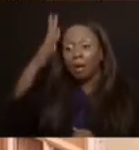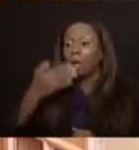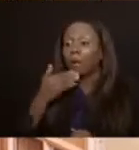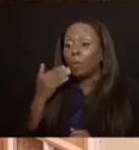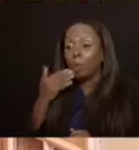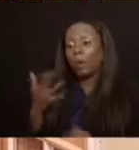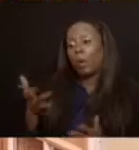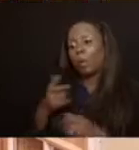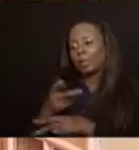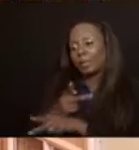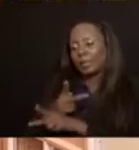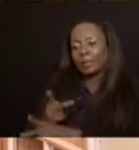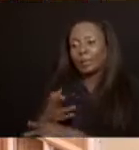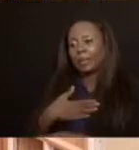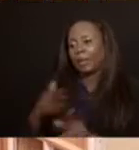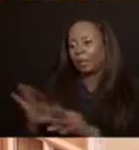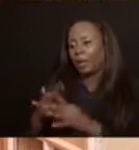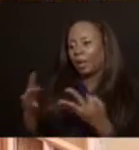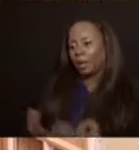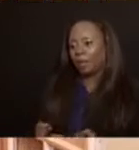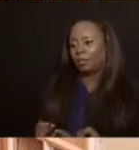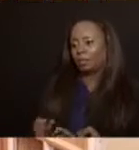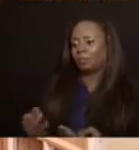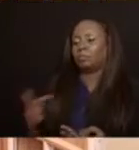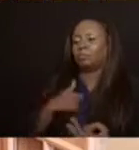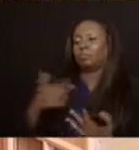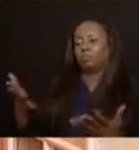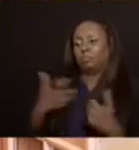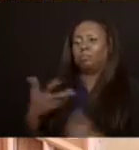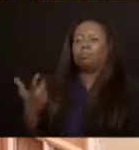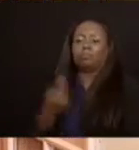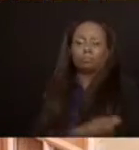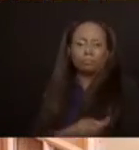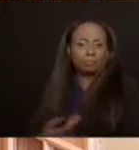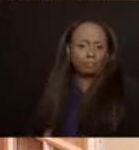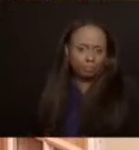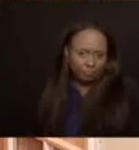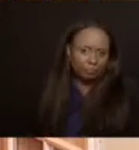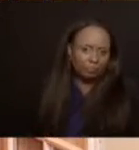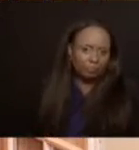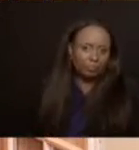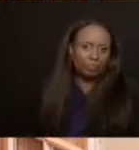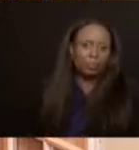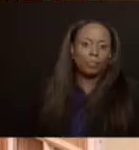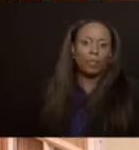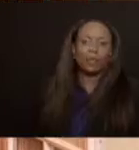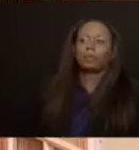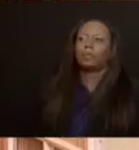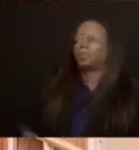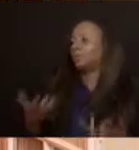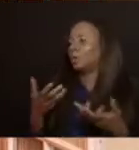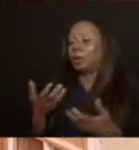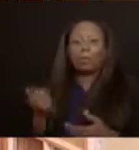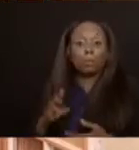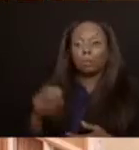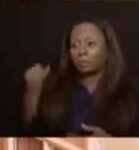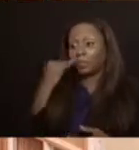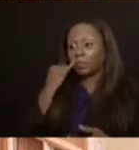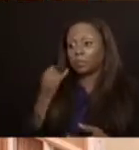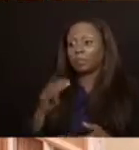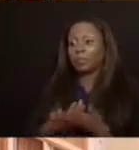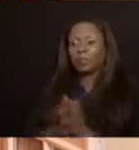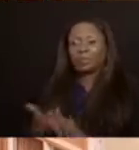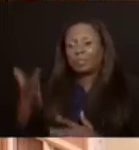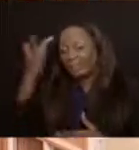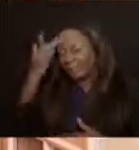want to take care of, and they don't want them to catch nothing from them, or if they catch something from them, they don't want them to die, and they're